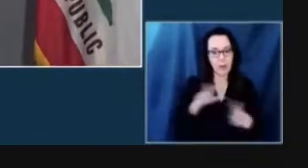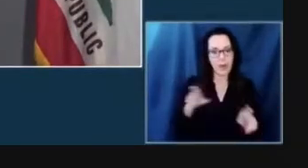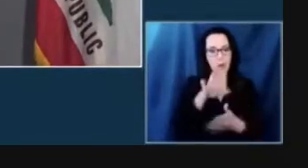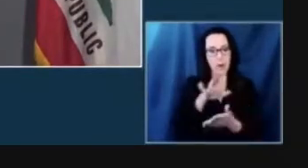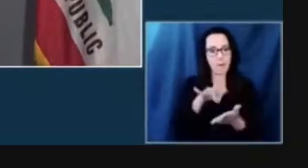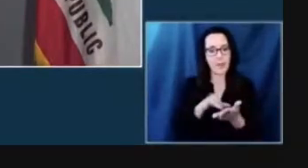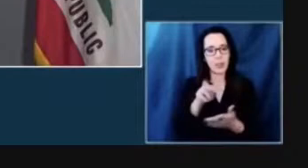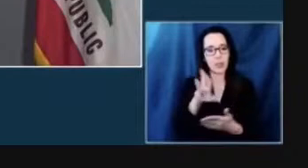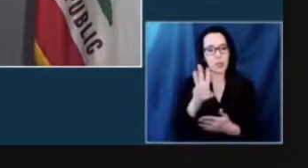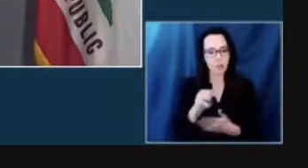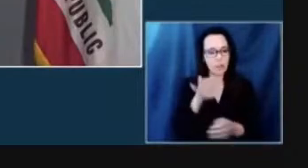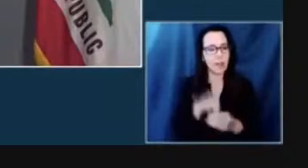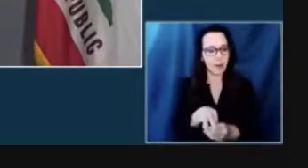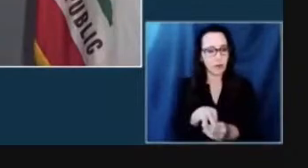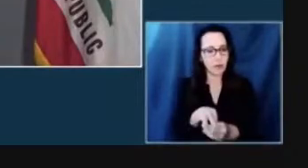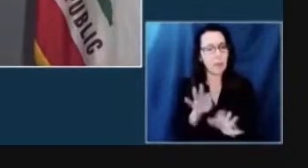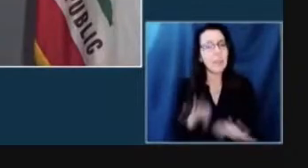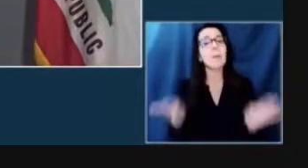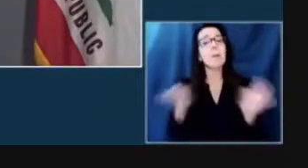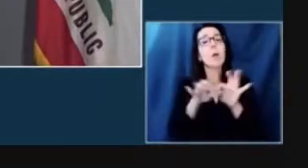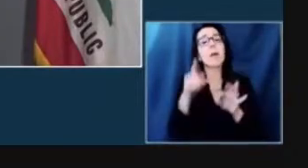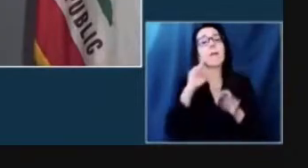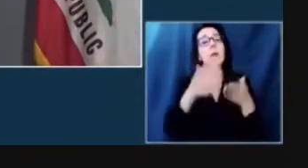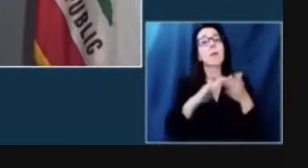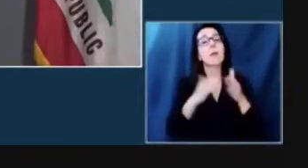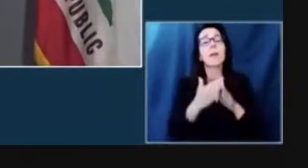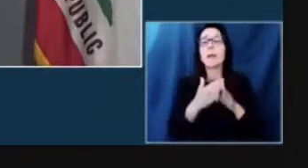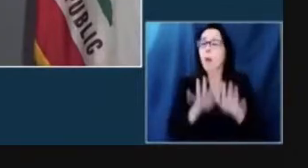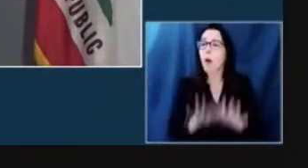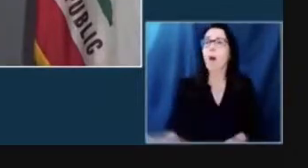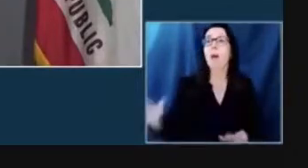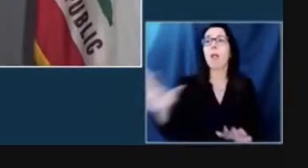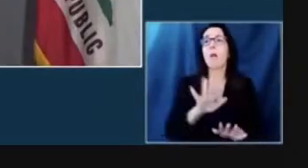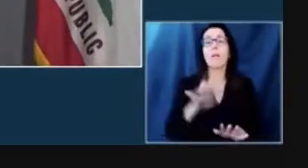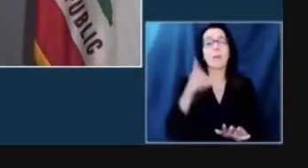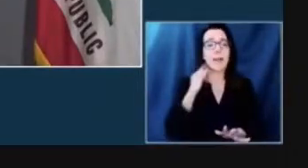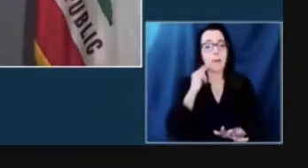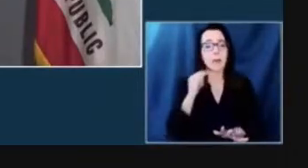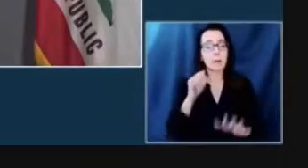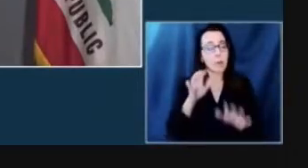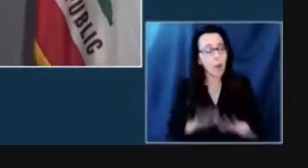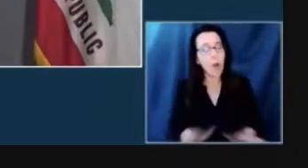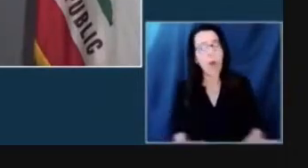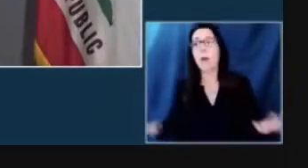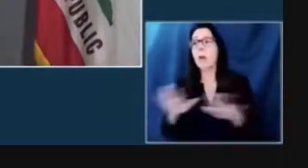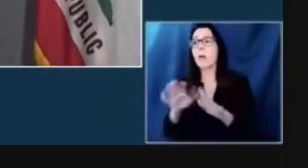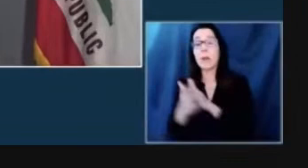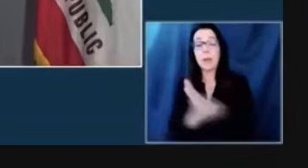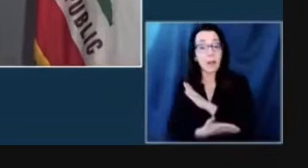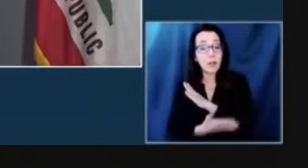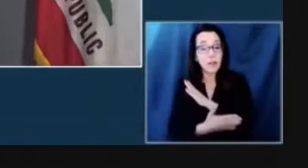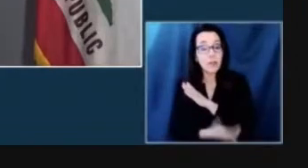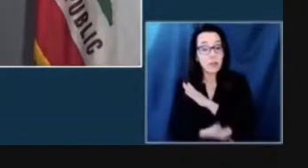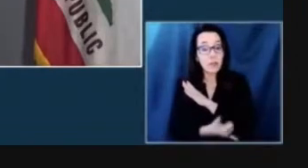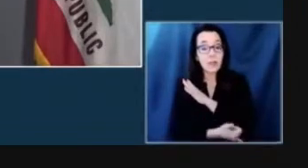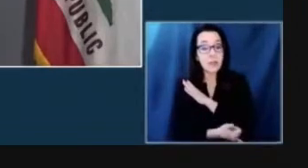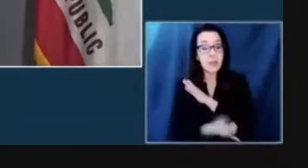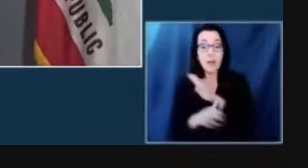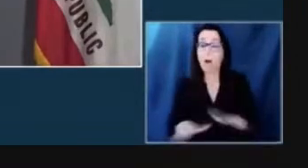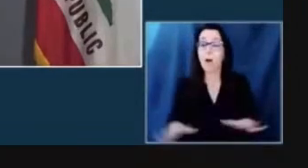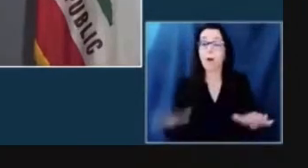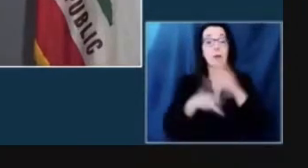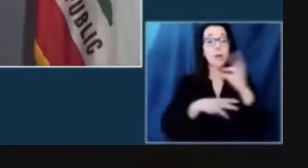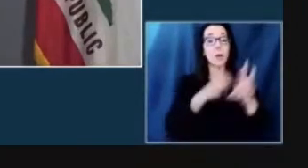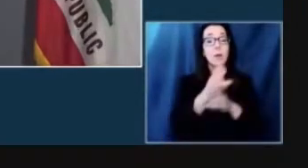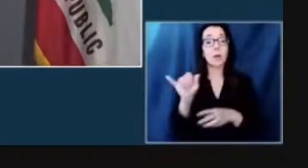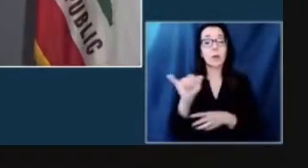our communities up and down the state, throughout our nation, and across our globe. Our democracy is at